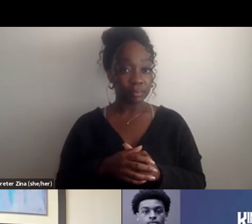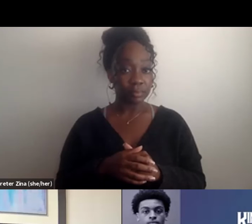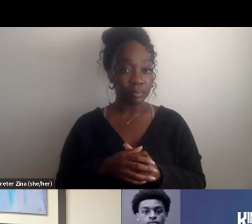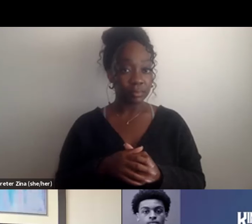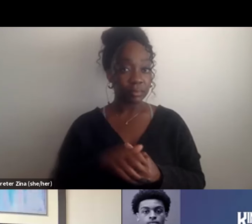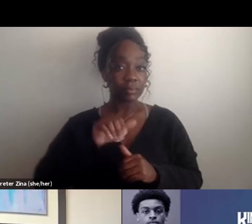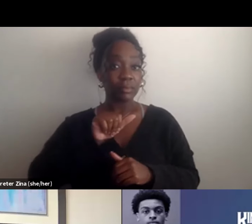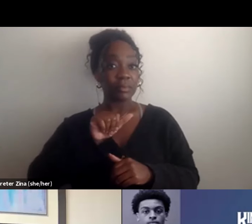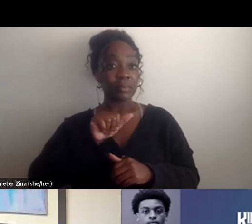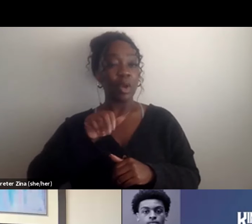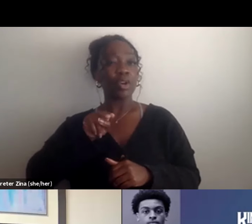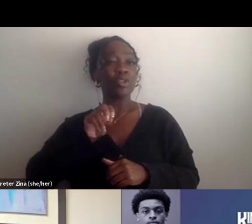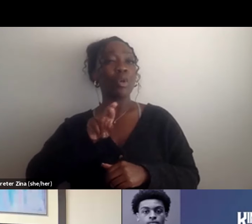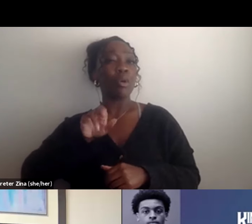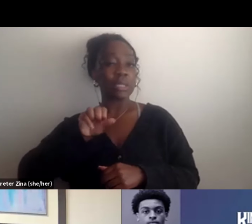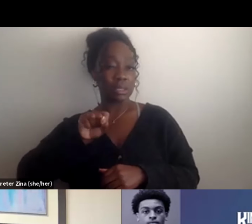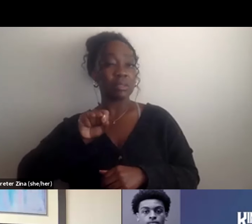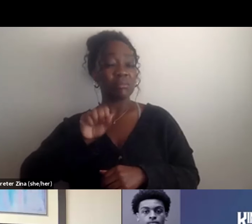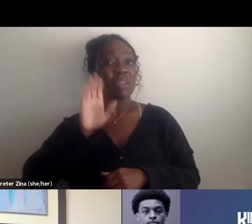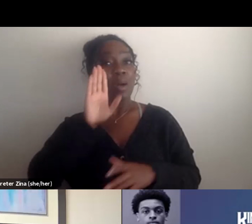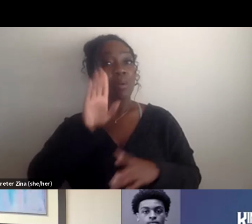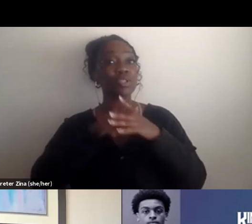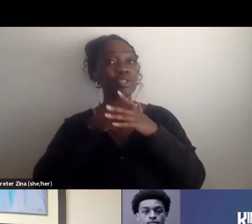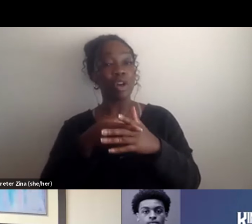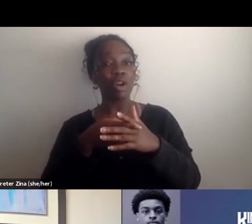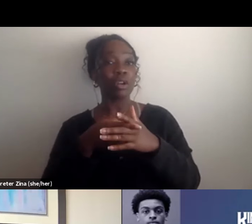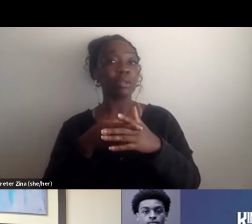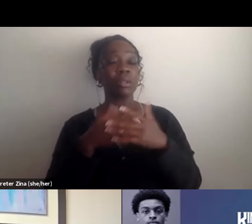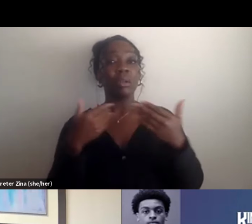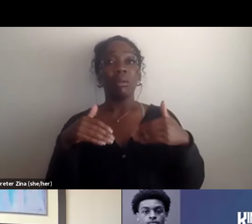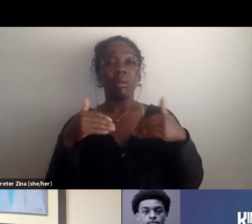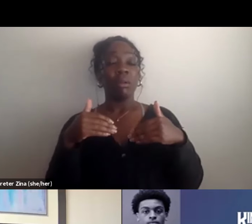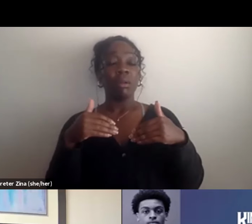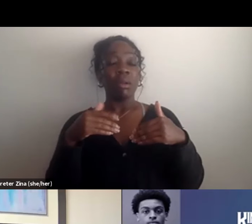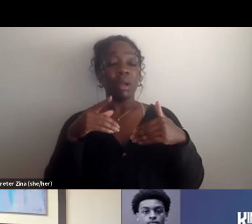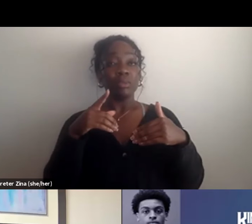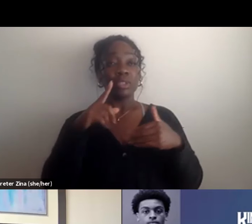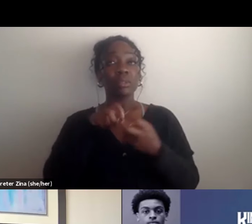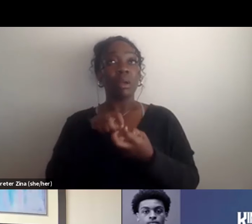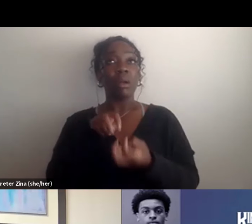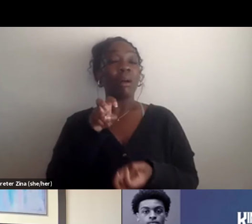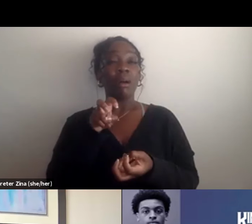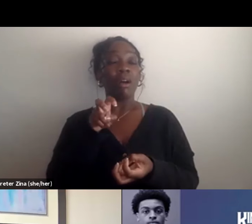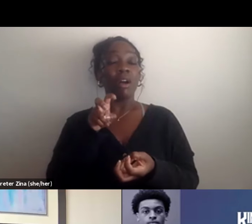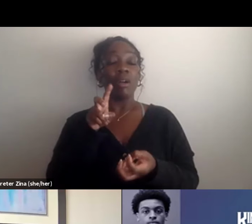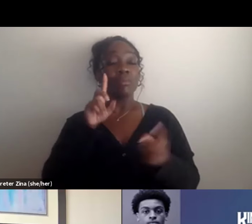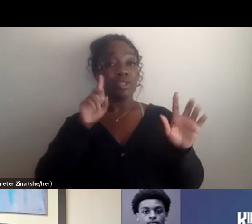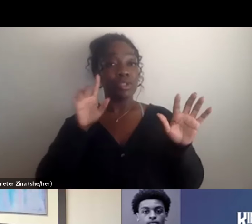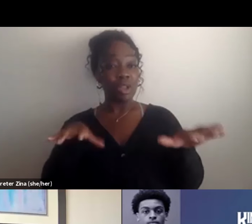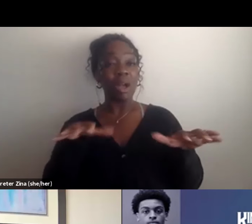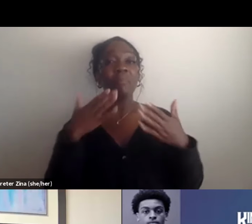mind blown. I just want to thank you. I really, really appreciate it and feel very,